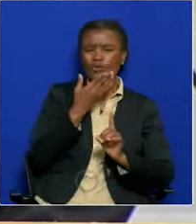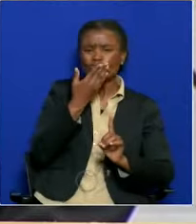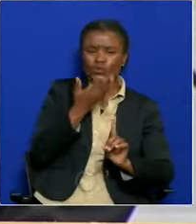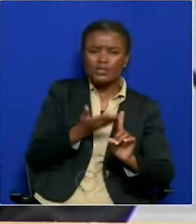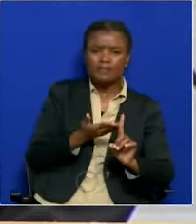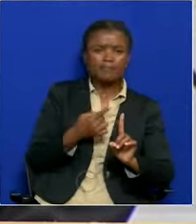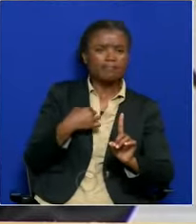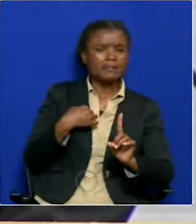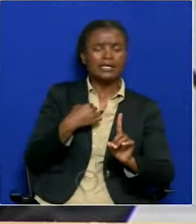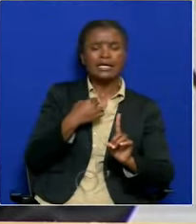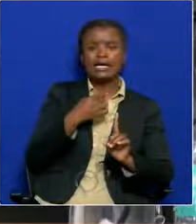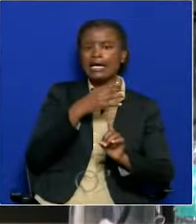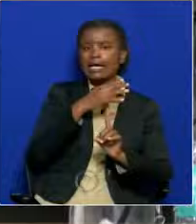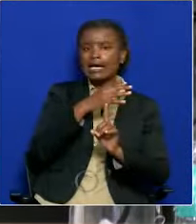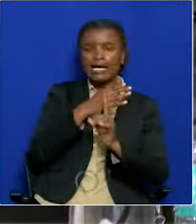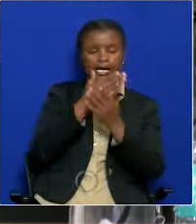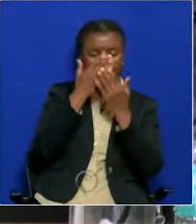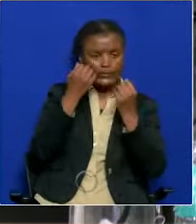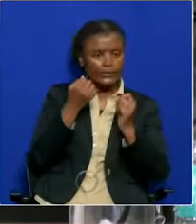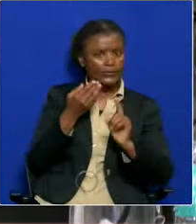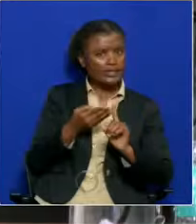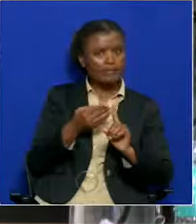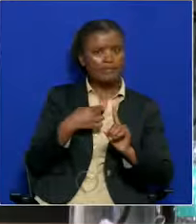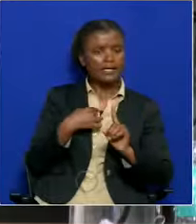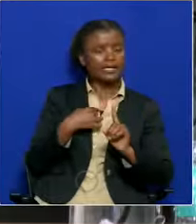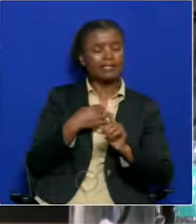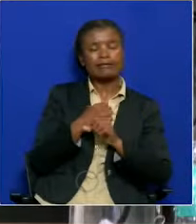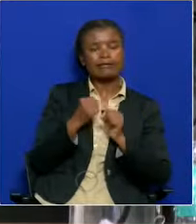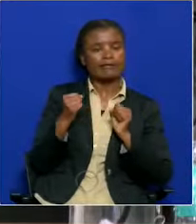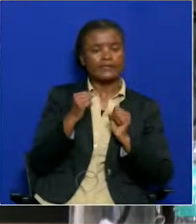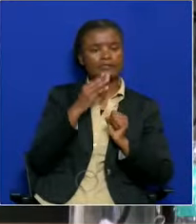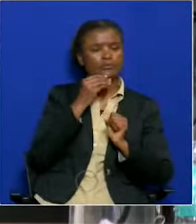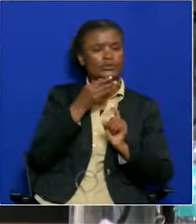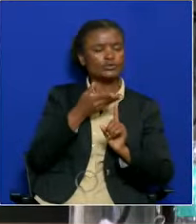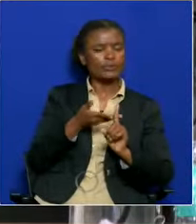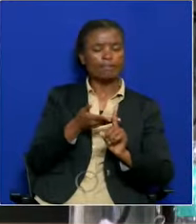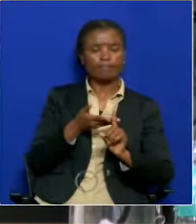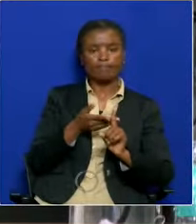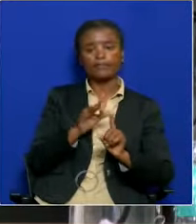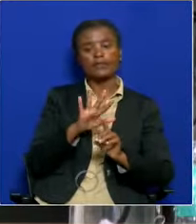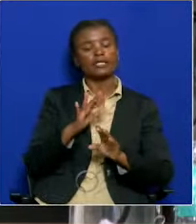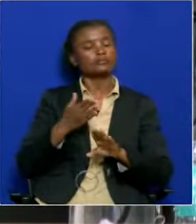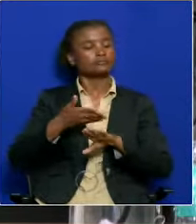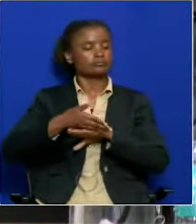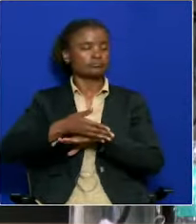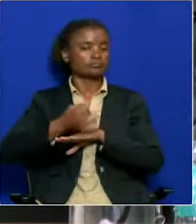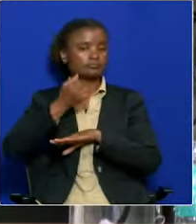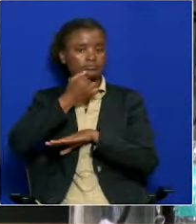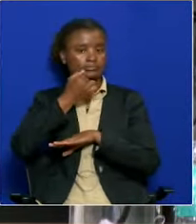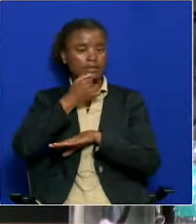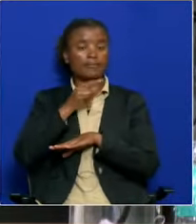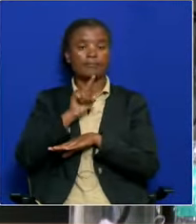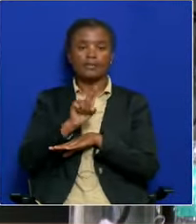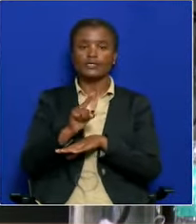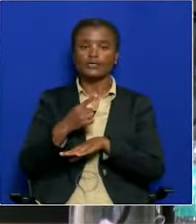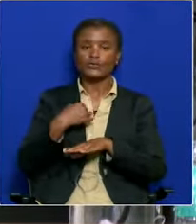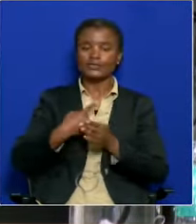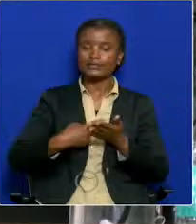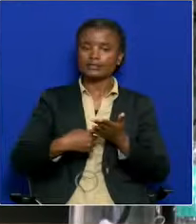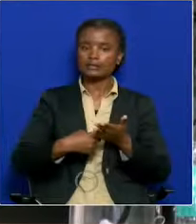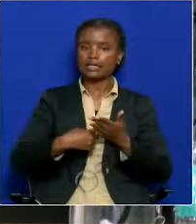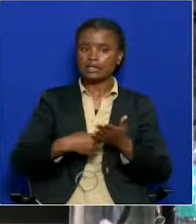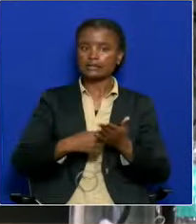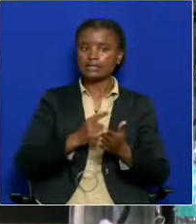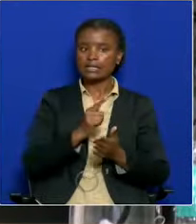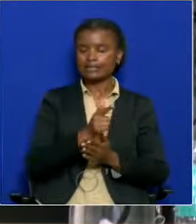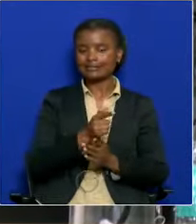But General, not to cut you on that, we'll deal with the substance of what happens with Musa Kaula.